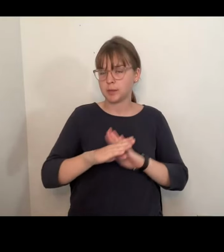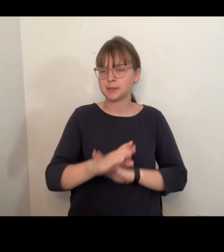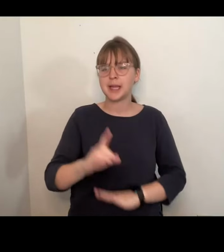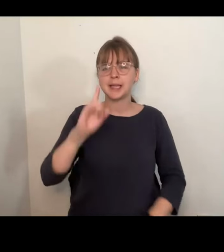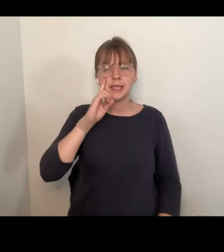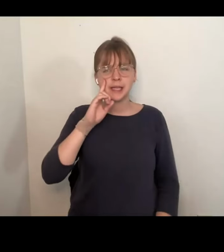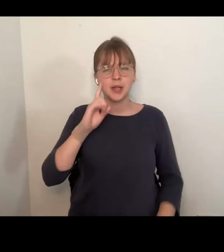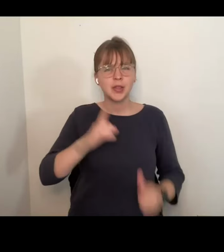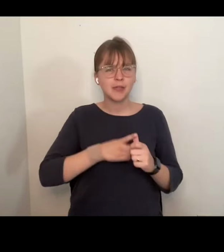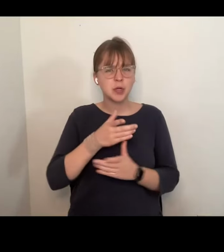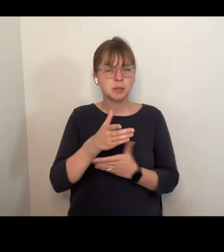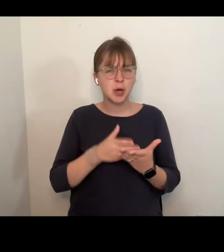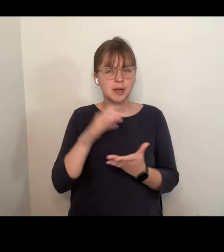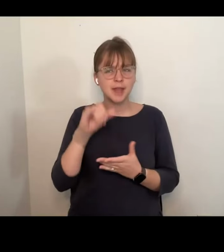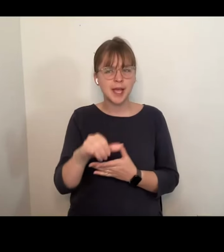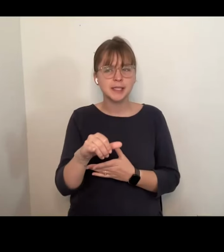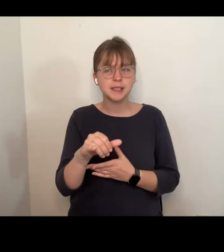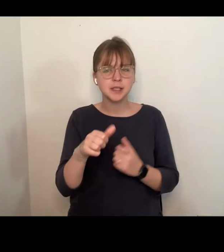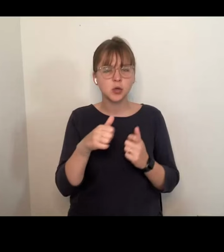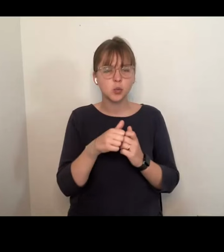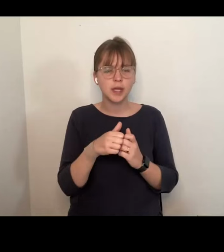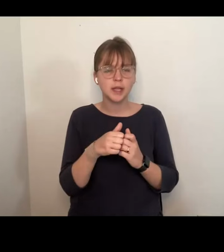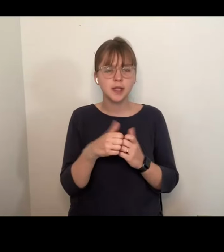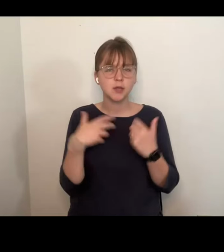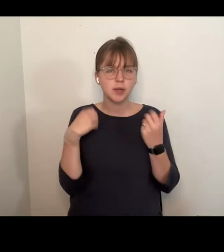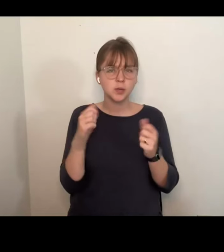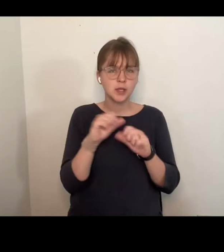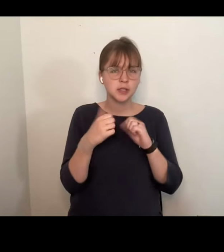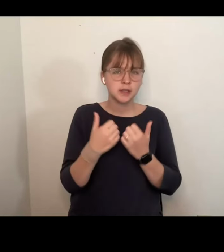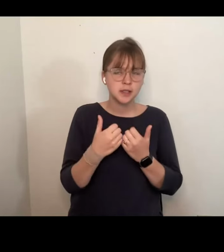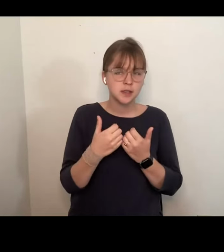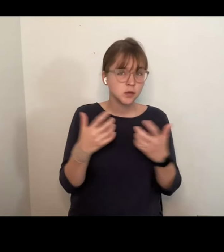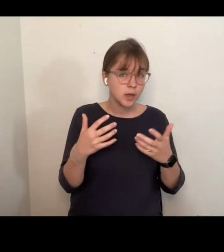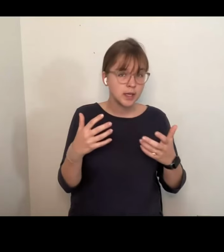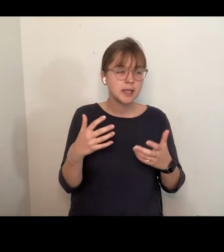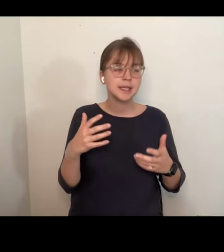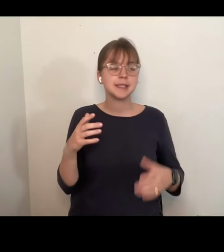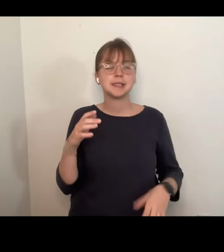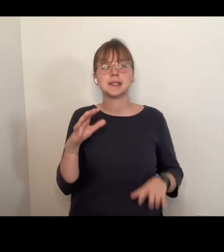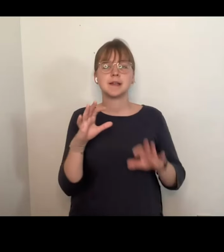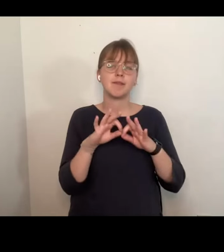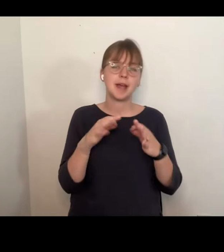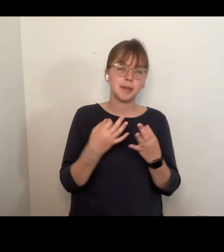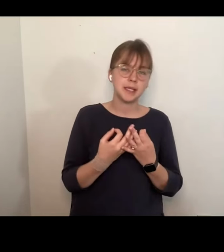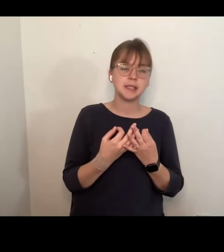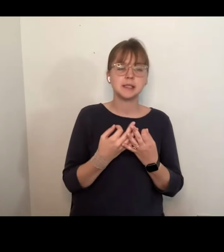first phase of our work with the rescue agency will touch on families and parents and